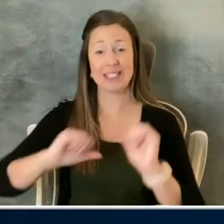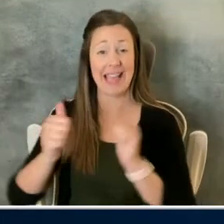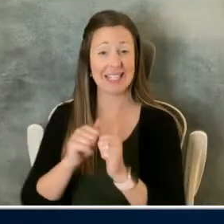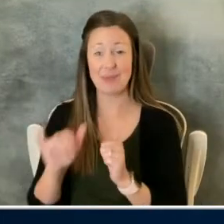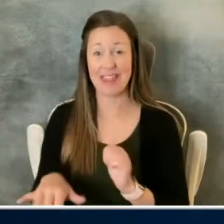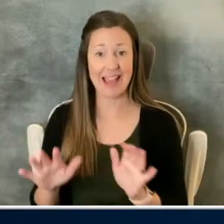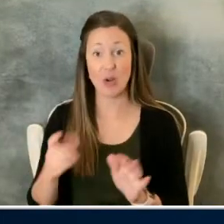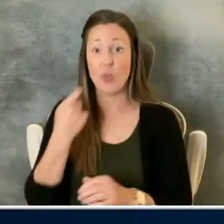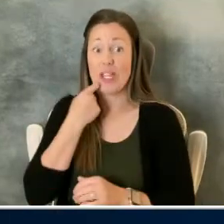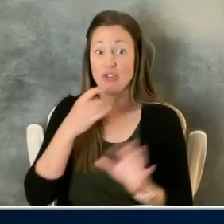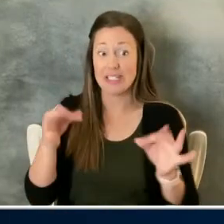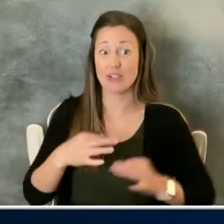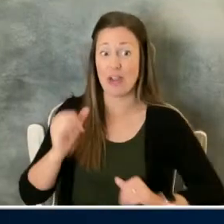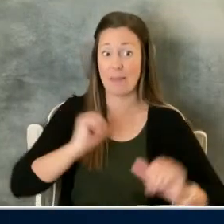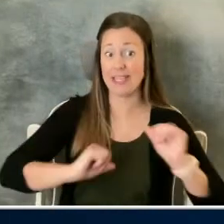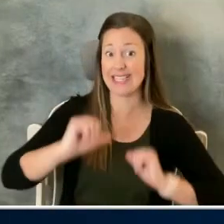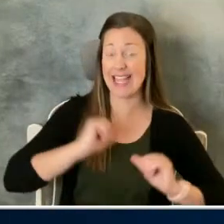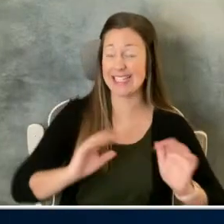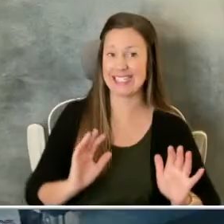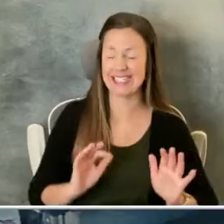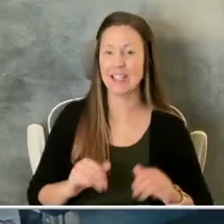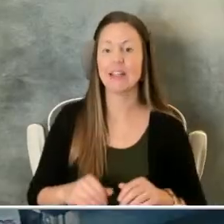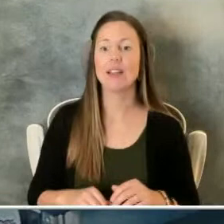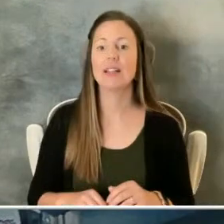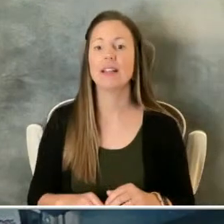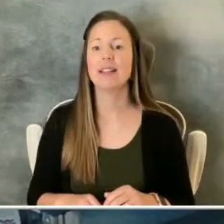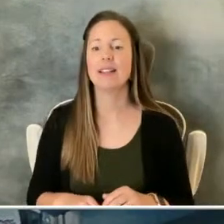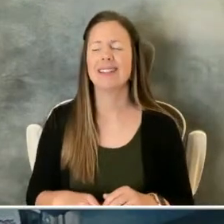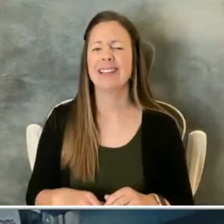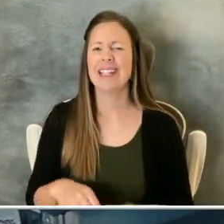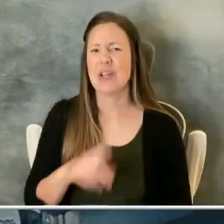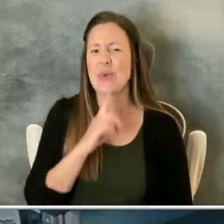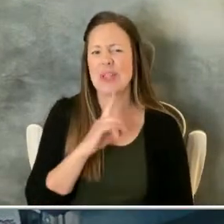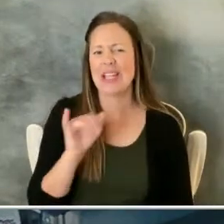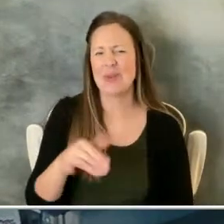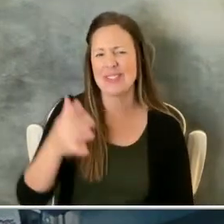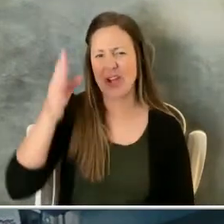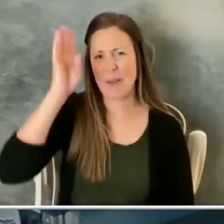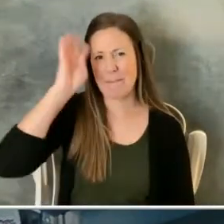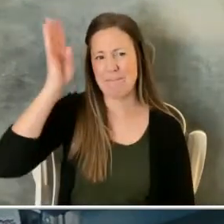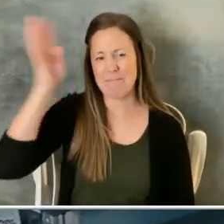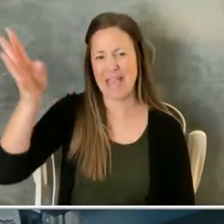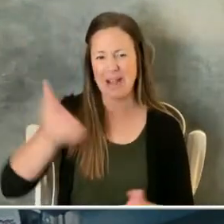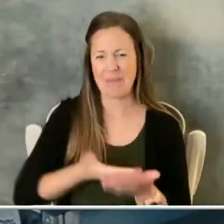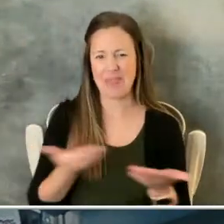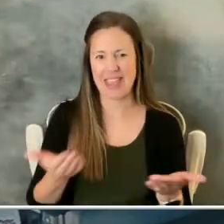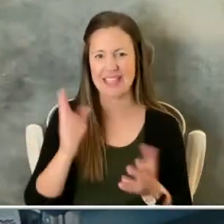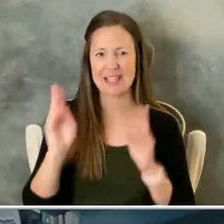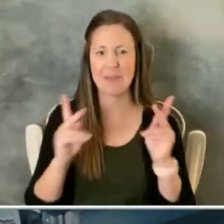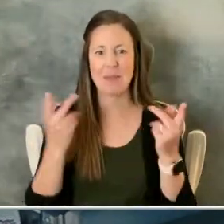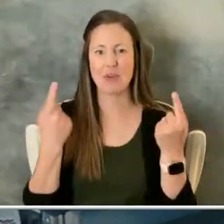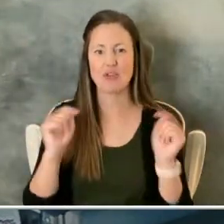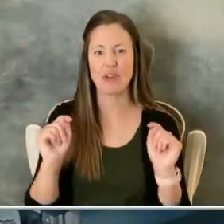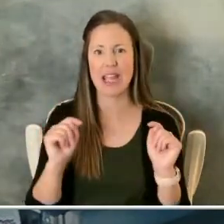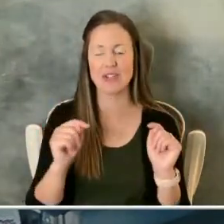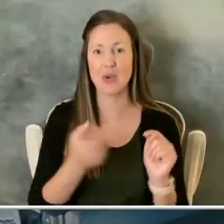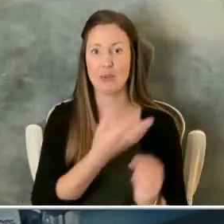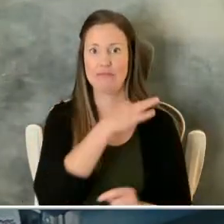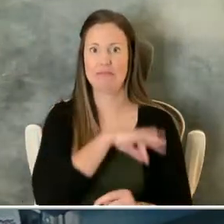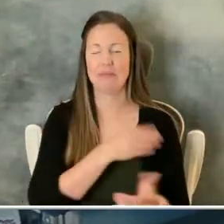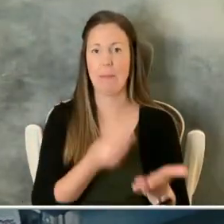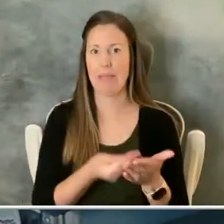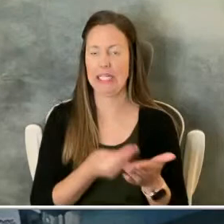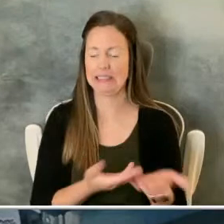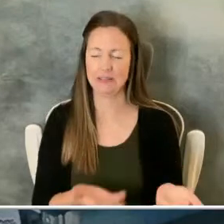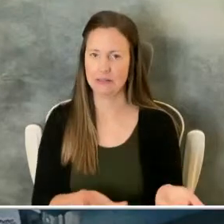Doc Hawk. Yeah. B, that these are kind of made up things and they're made up by people trying to make a profit. C, that the side effects